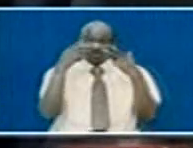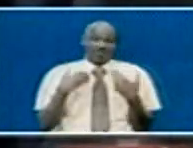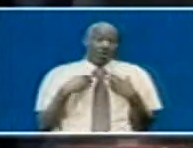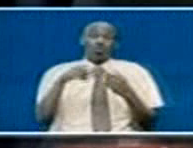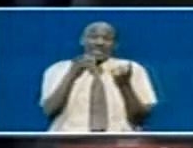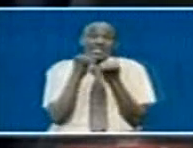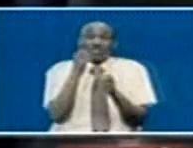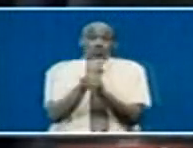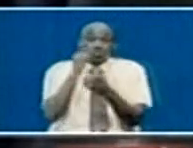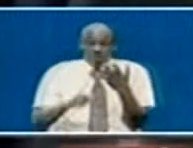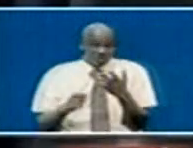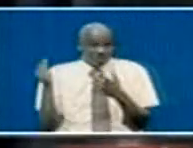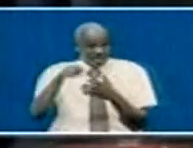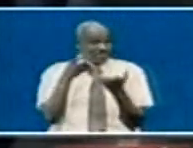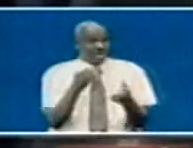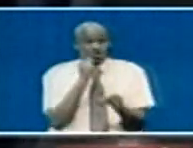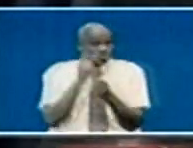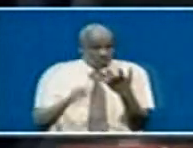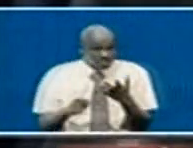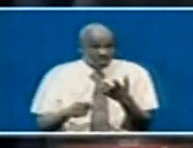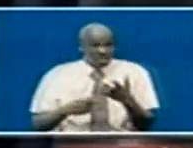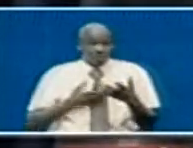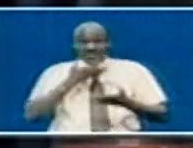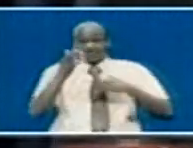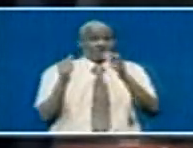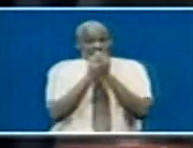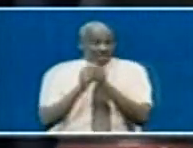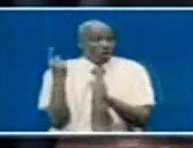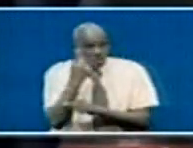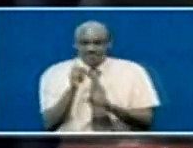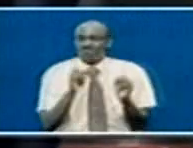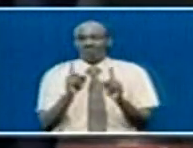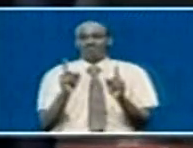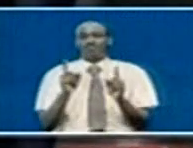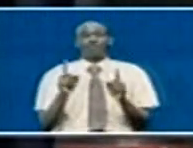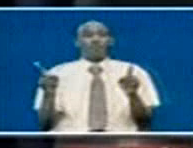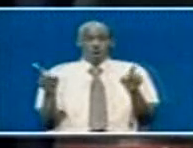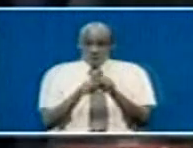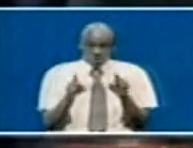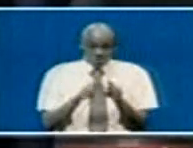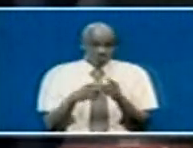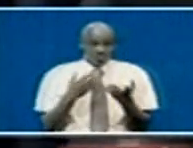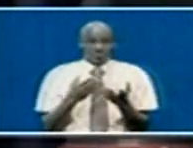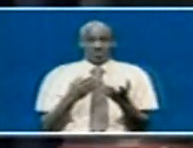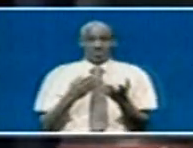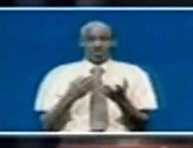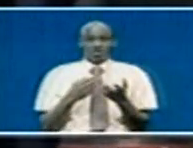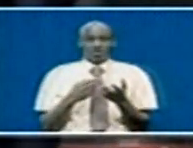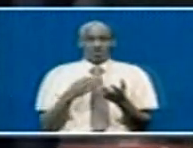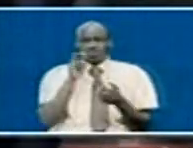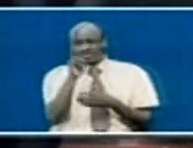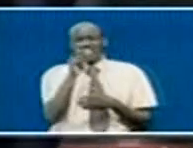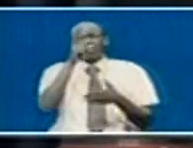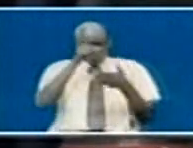need to do and what we came here to do, apart from expressing solidarity and support and admiration to